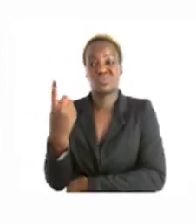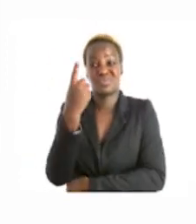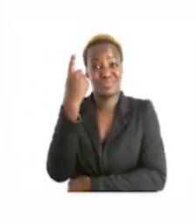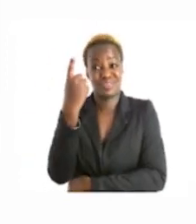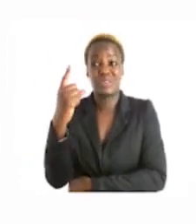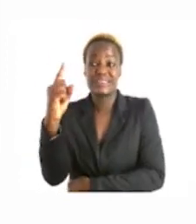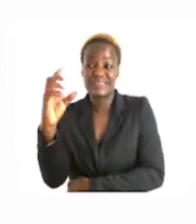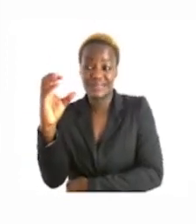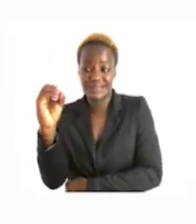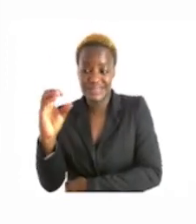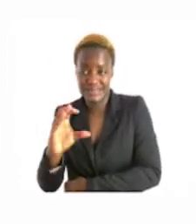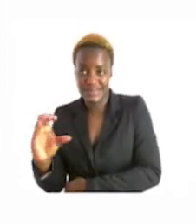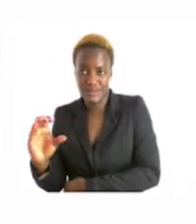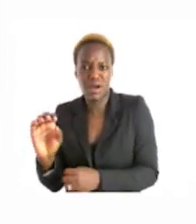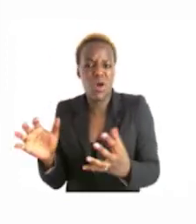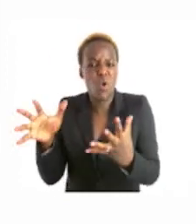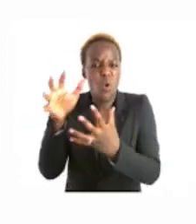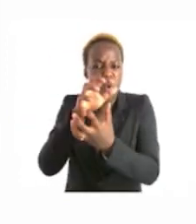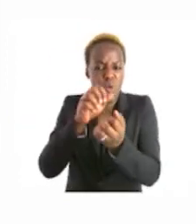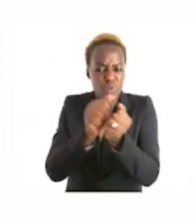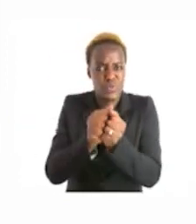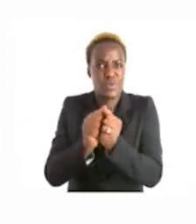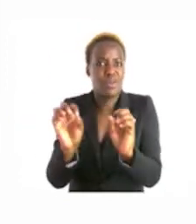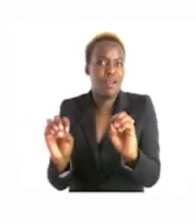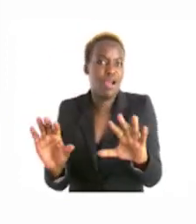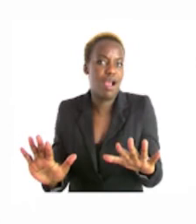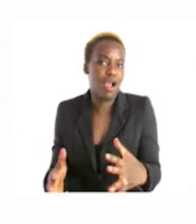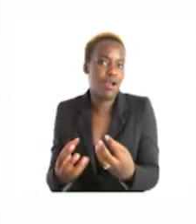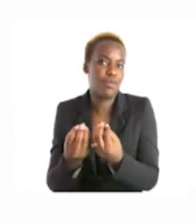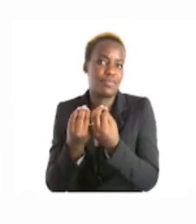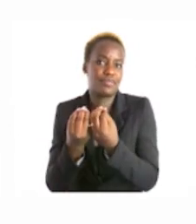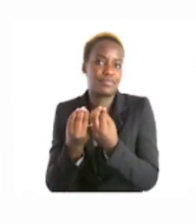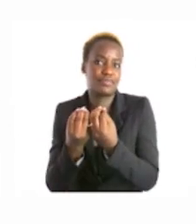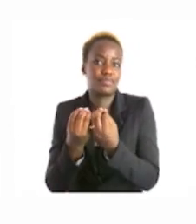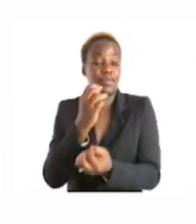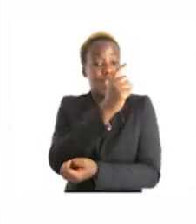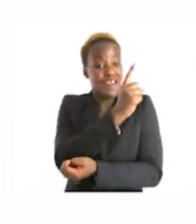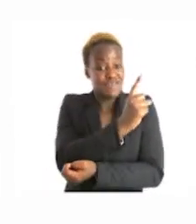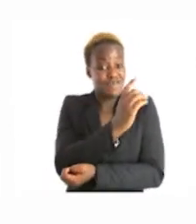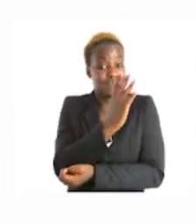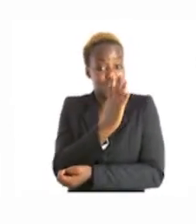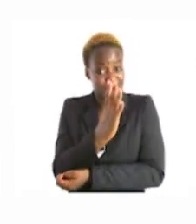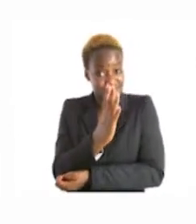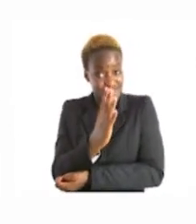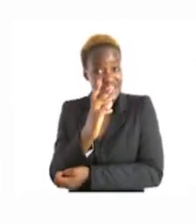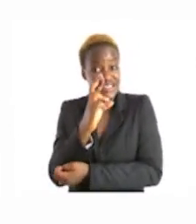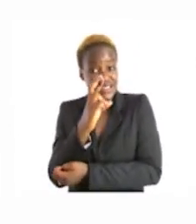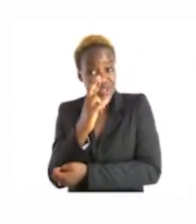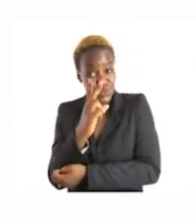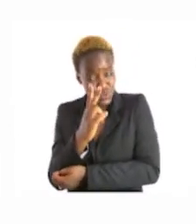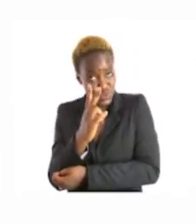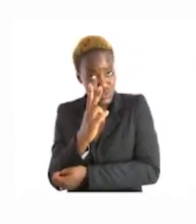So how much money do you have all together there? You have $15 Namibian dollar,